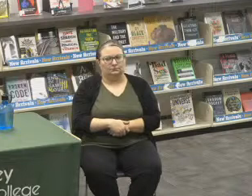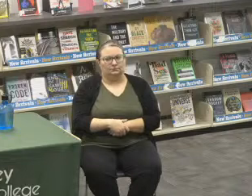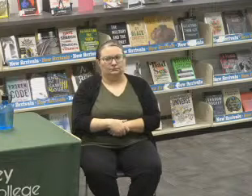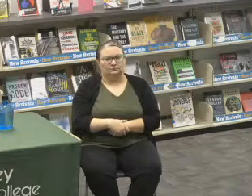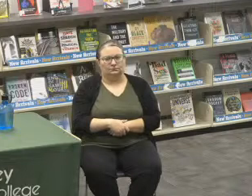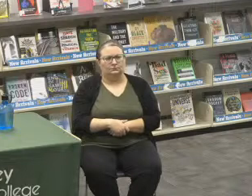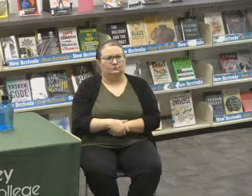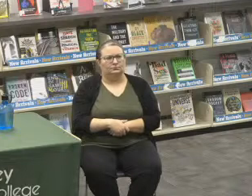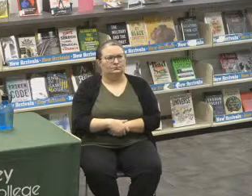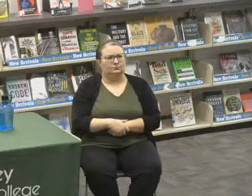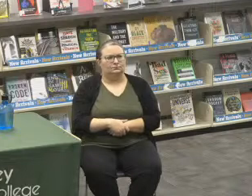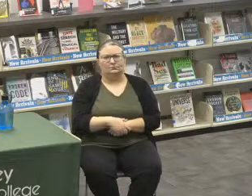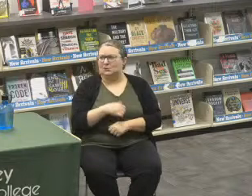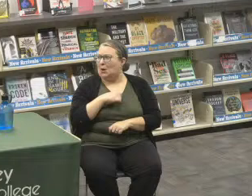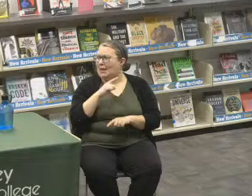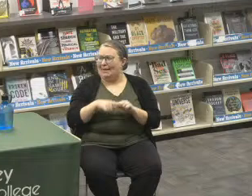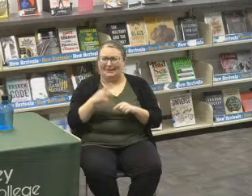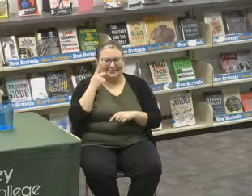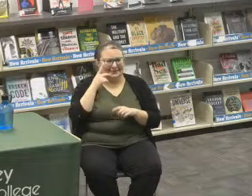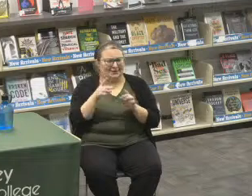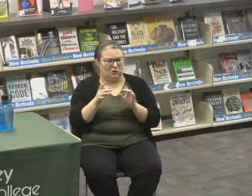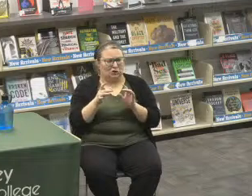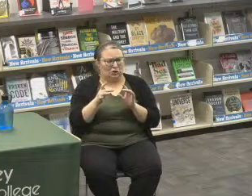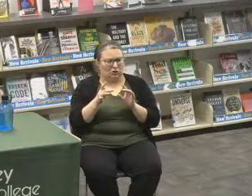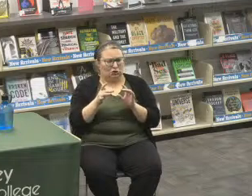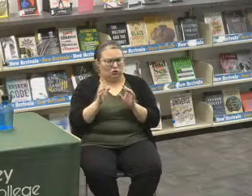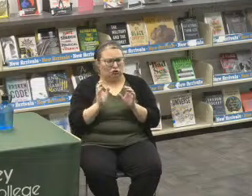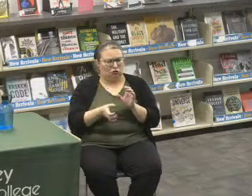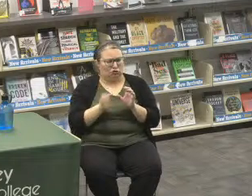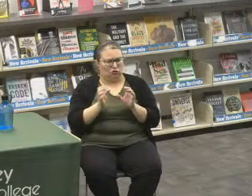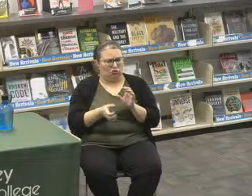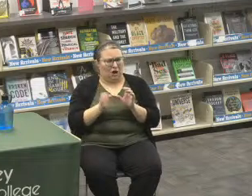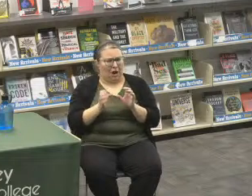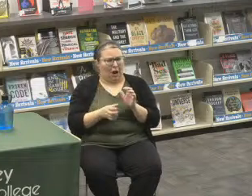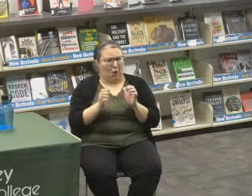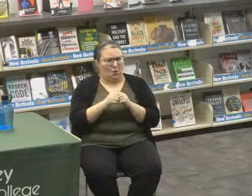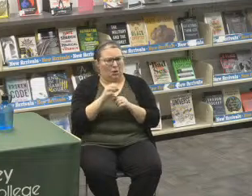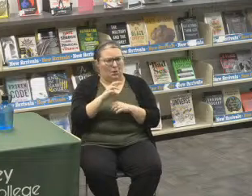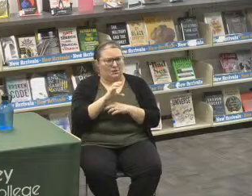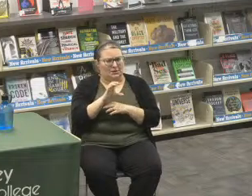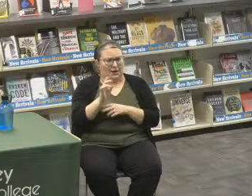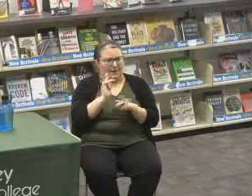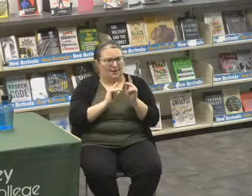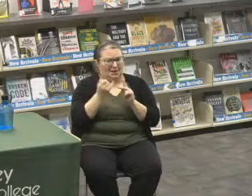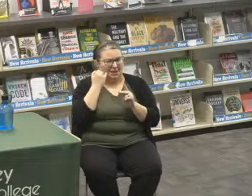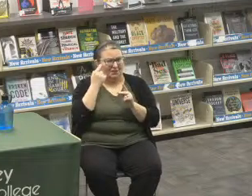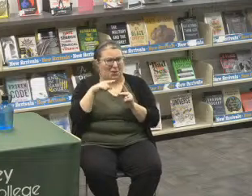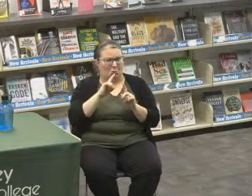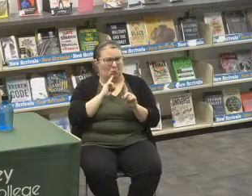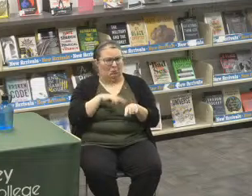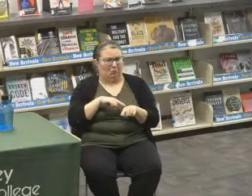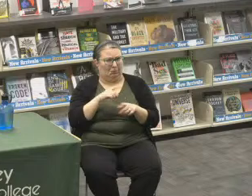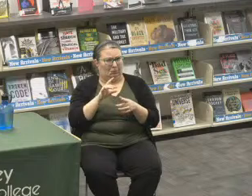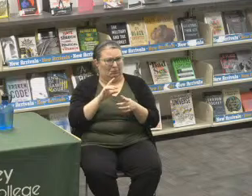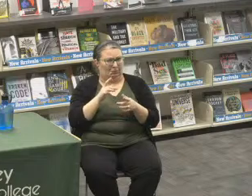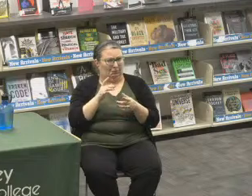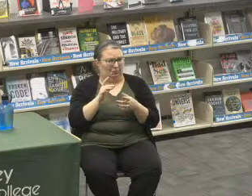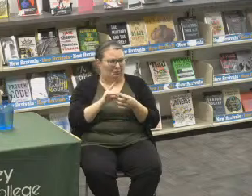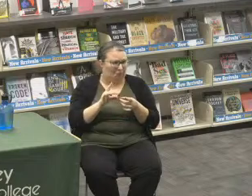I'm sorry, I can't see the screen where my Waubonsee people are if they're responding, but